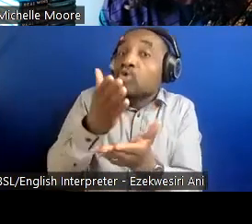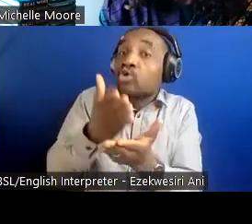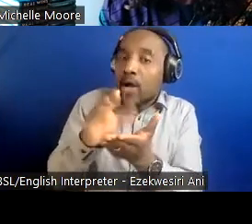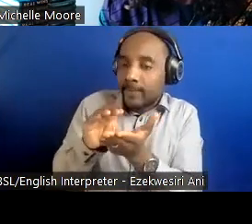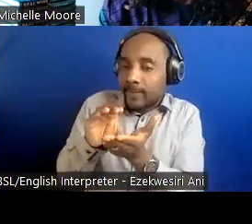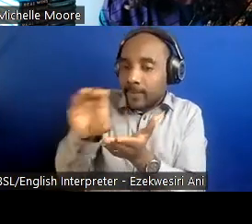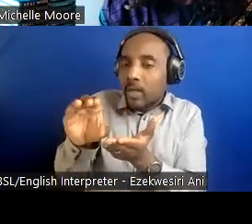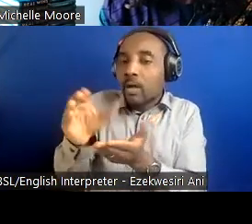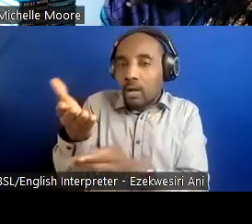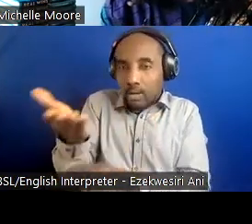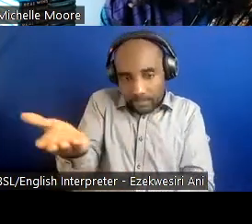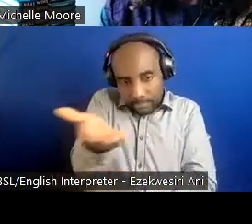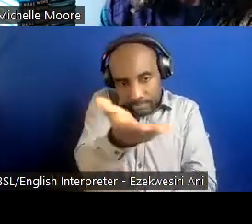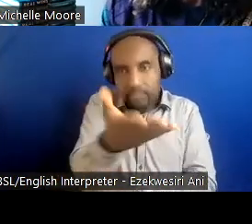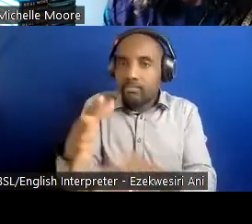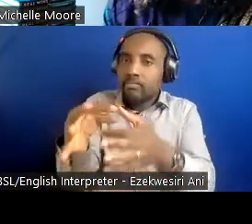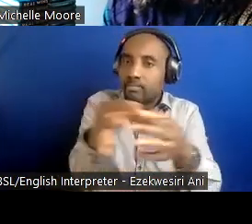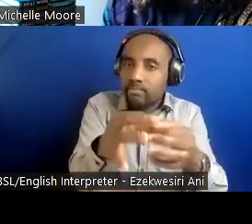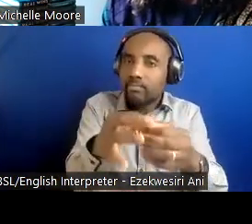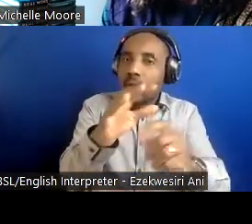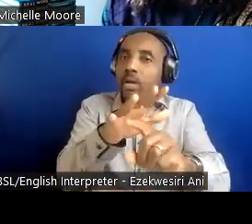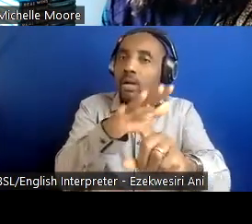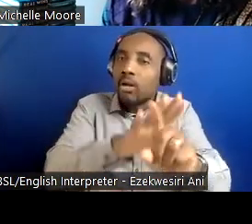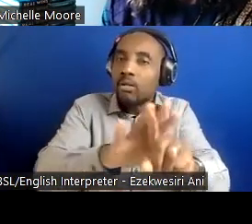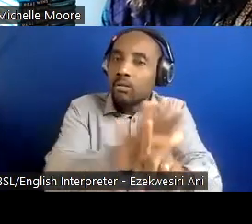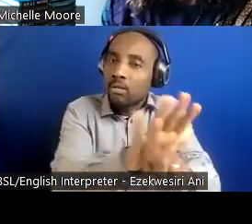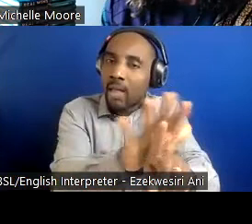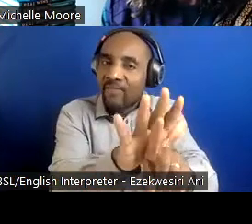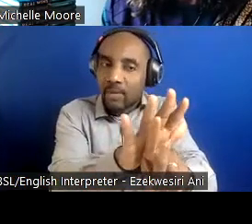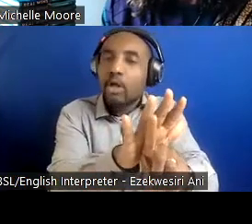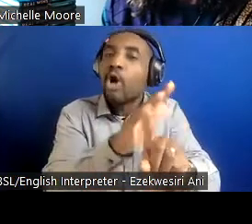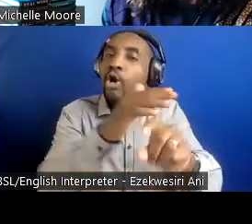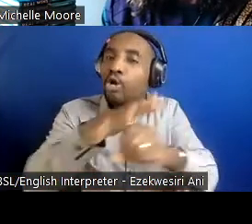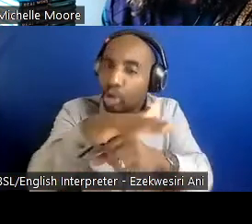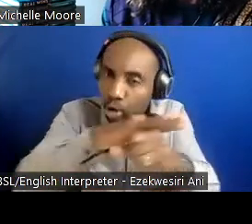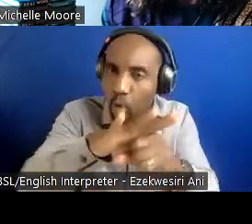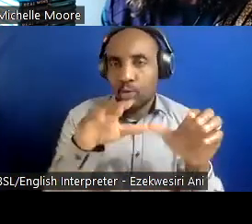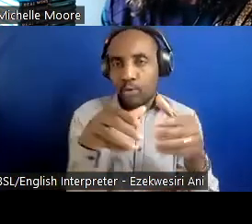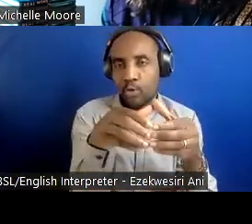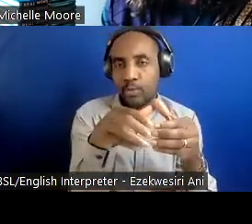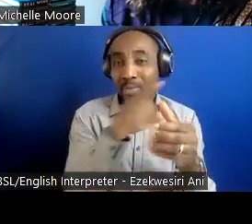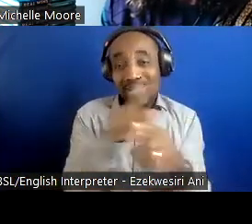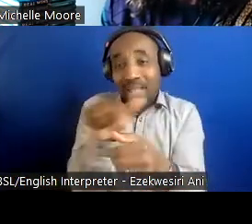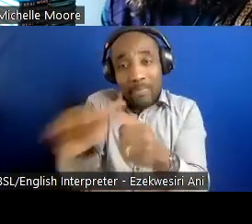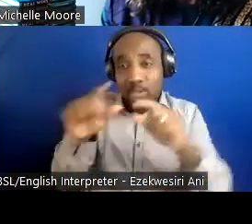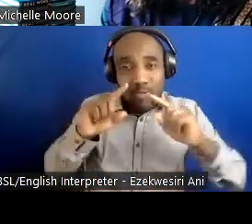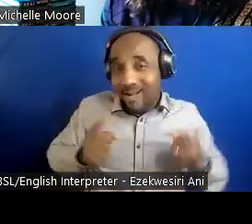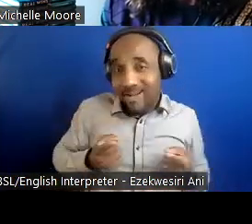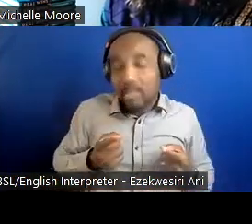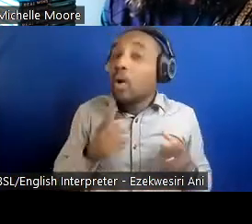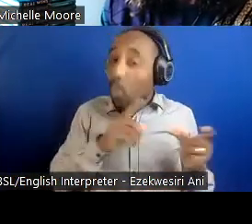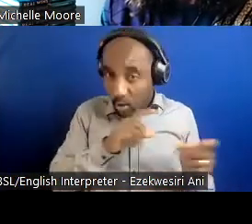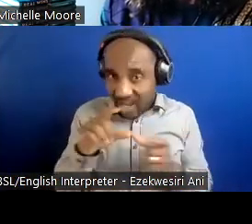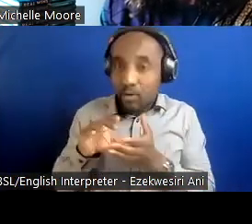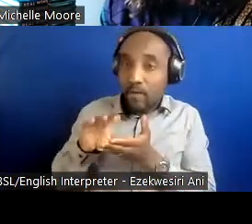local groups and understand that they're best placed, not us, to understand, to get to those communities. So we'll continue down that route with our funding,